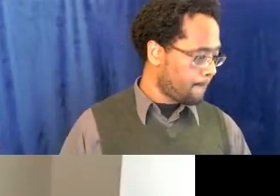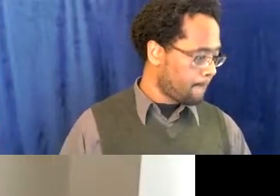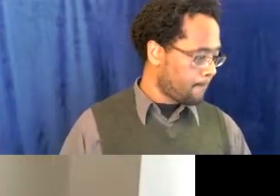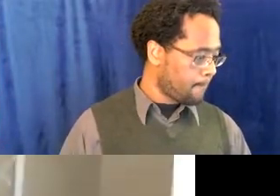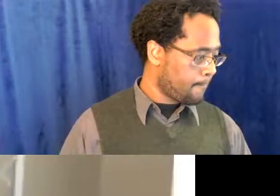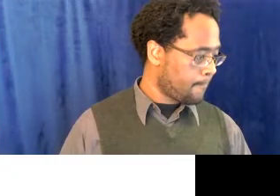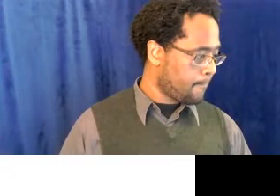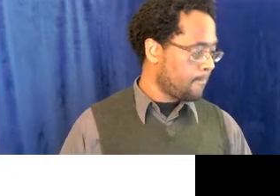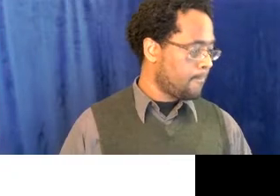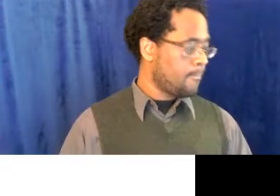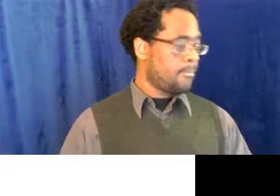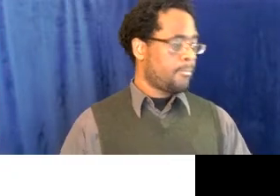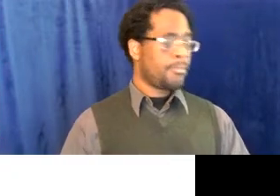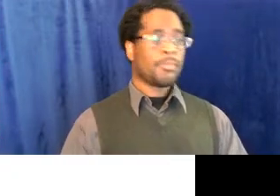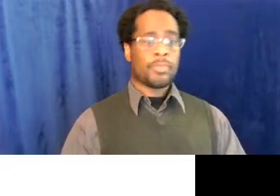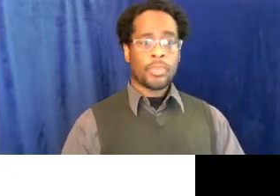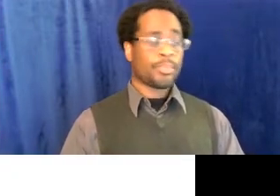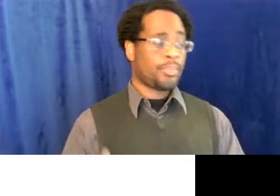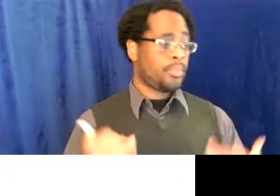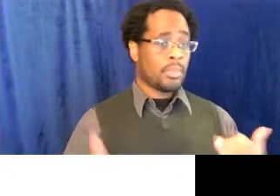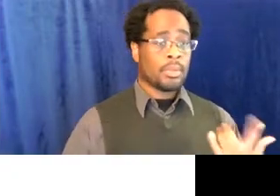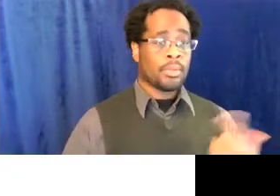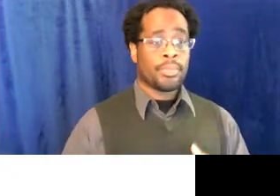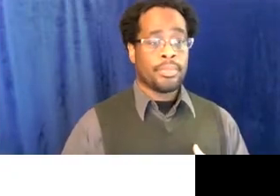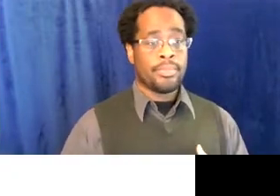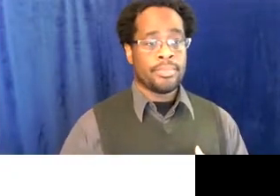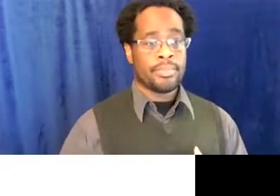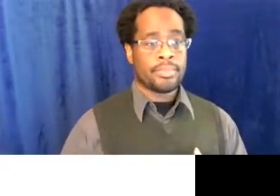is important to the communication.